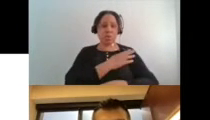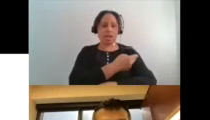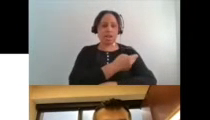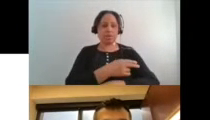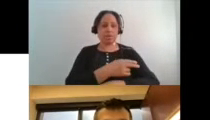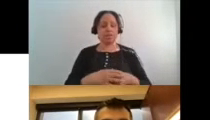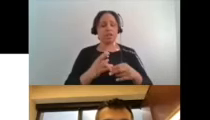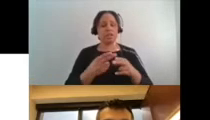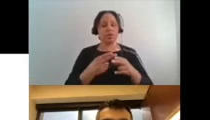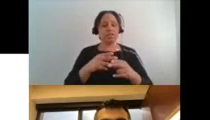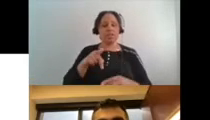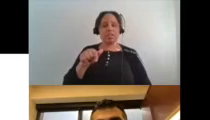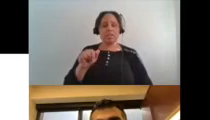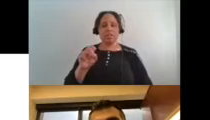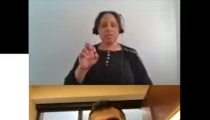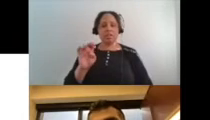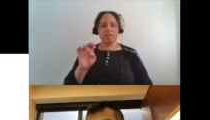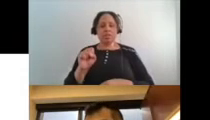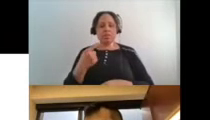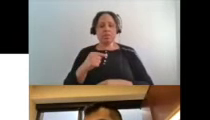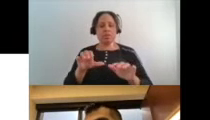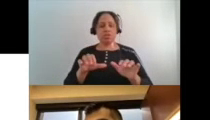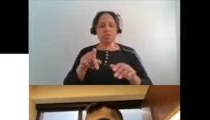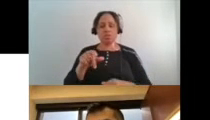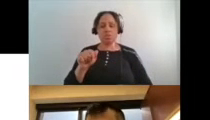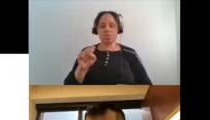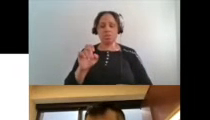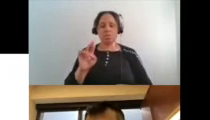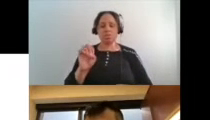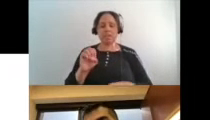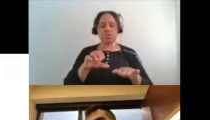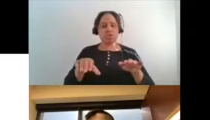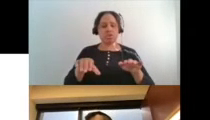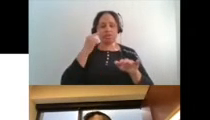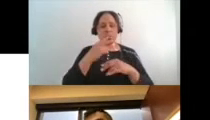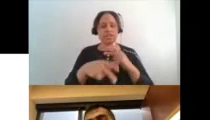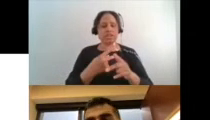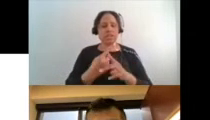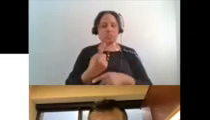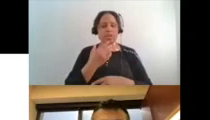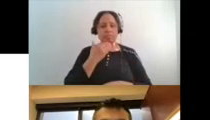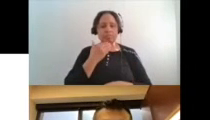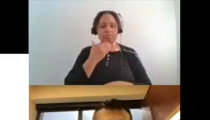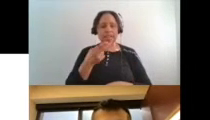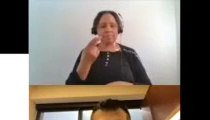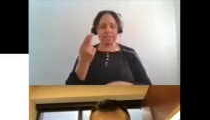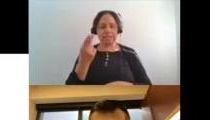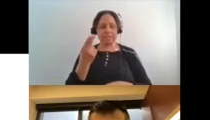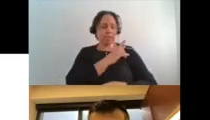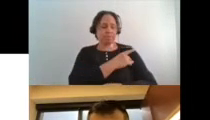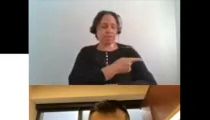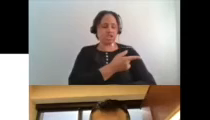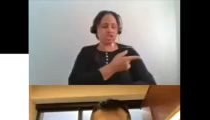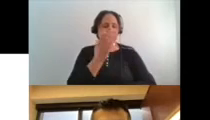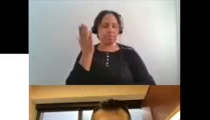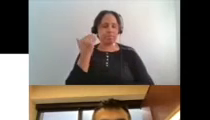pancreas transplant, okay? So we do pancreas transplant for type 1 diabetes, where patients have had some sort of